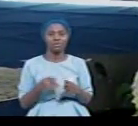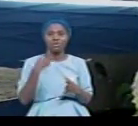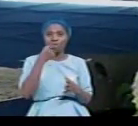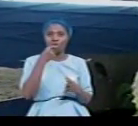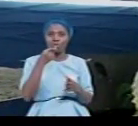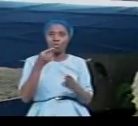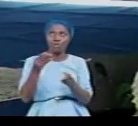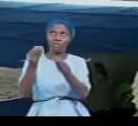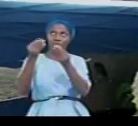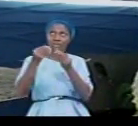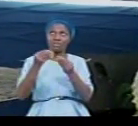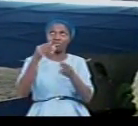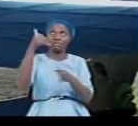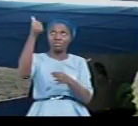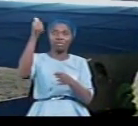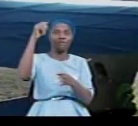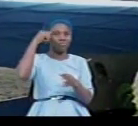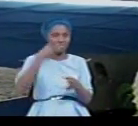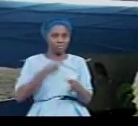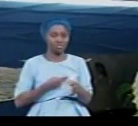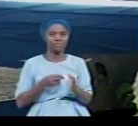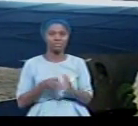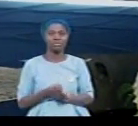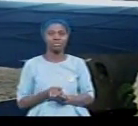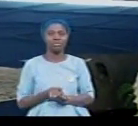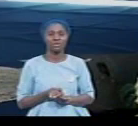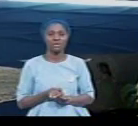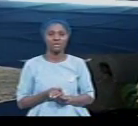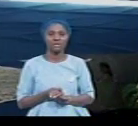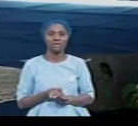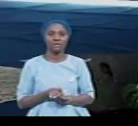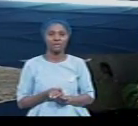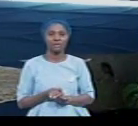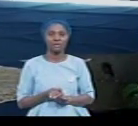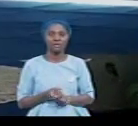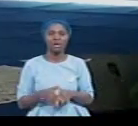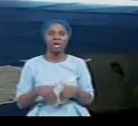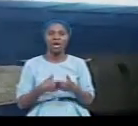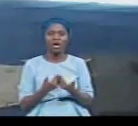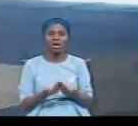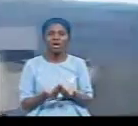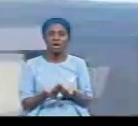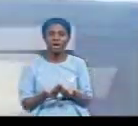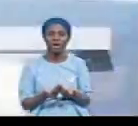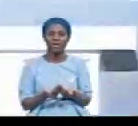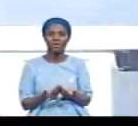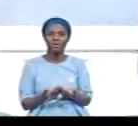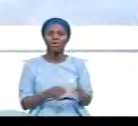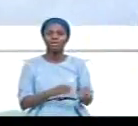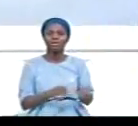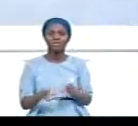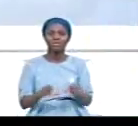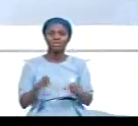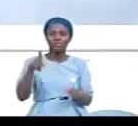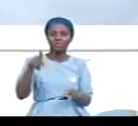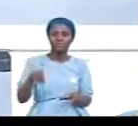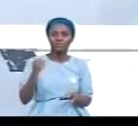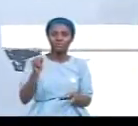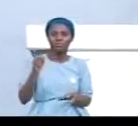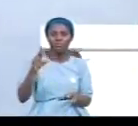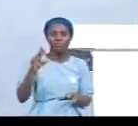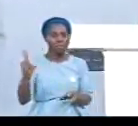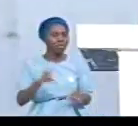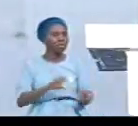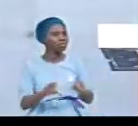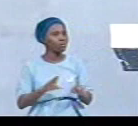gave himself for us. How did Paul do all